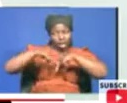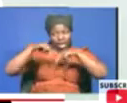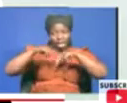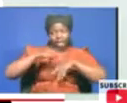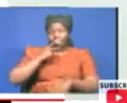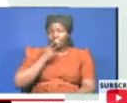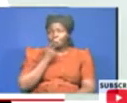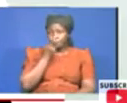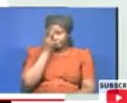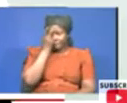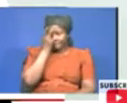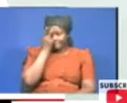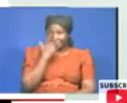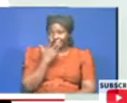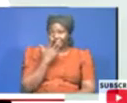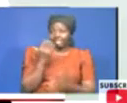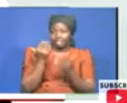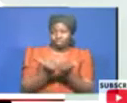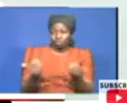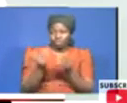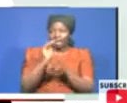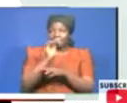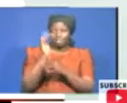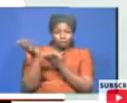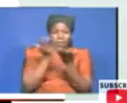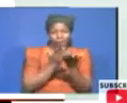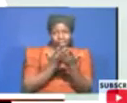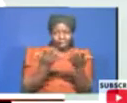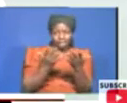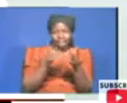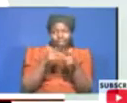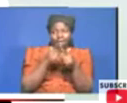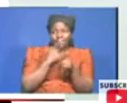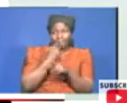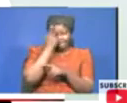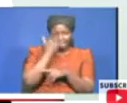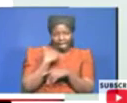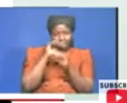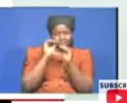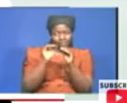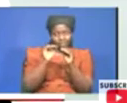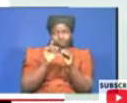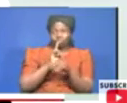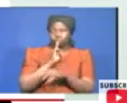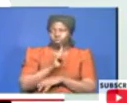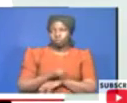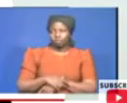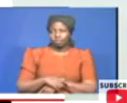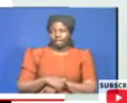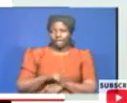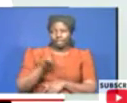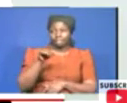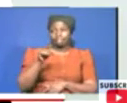parents, the children are asked to bring something, then the parent don't have. Yeah. So this girl